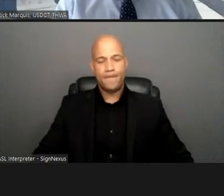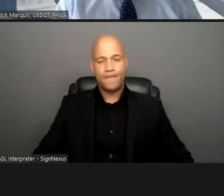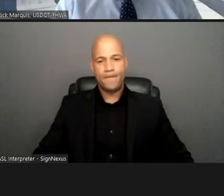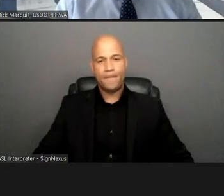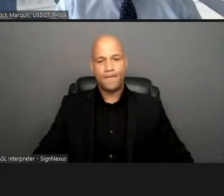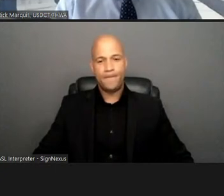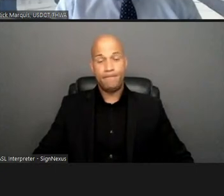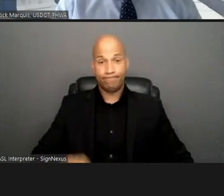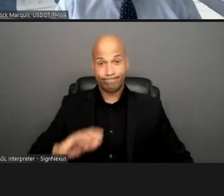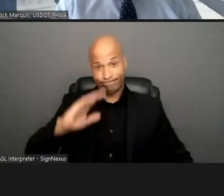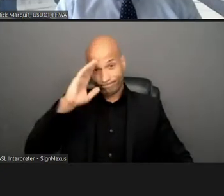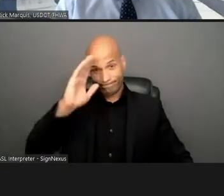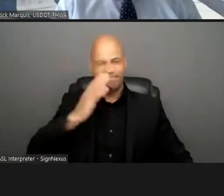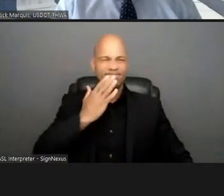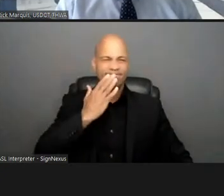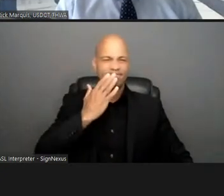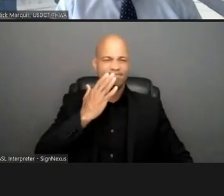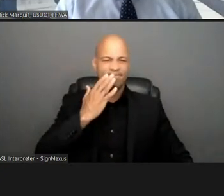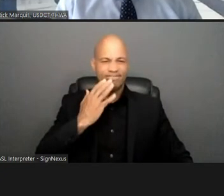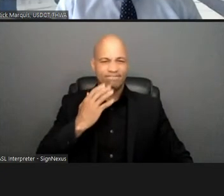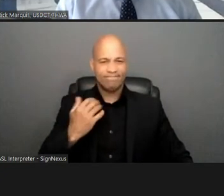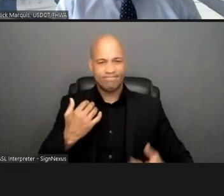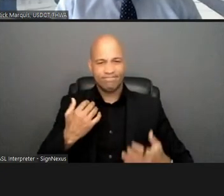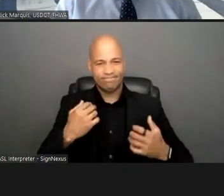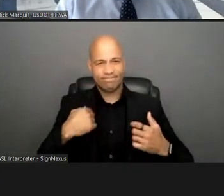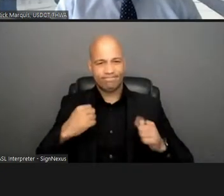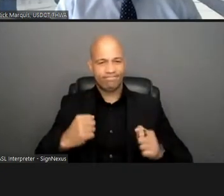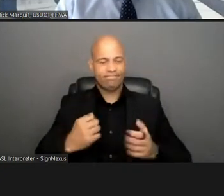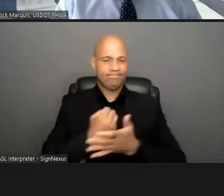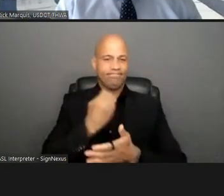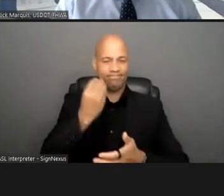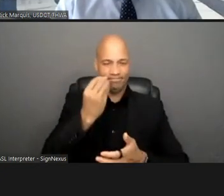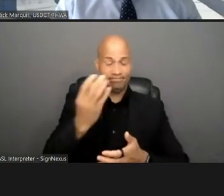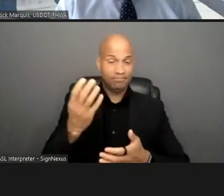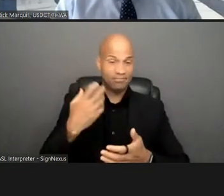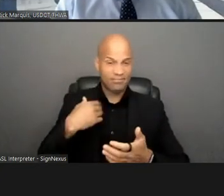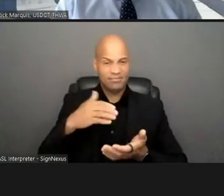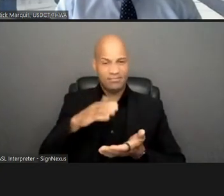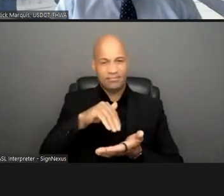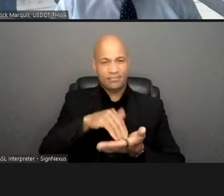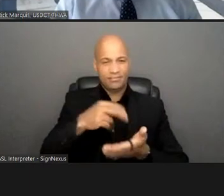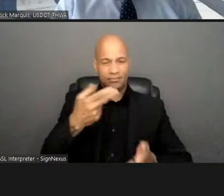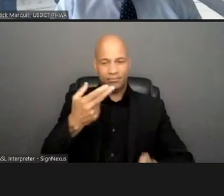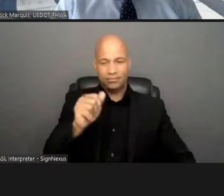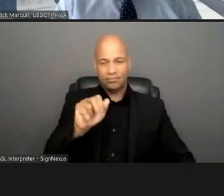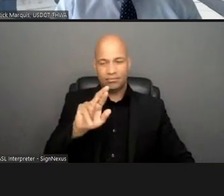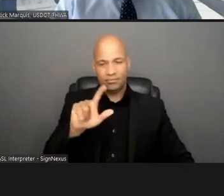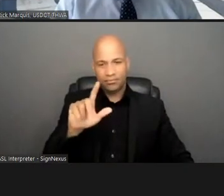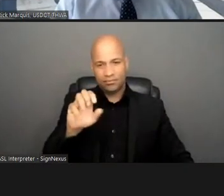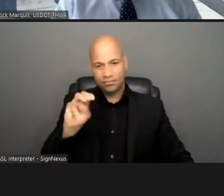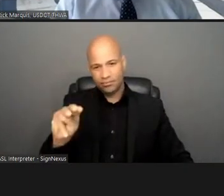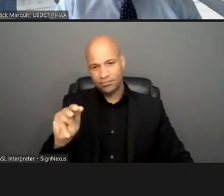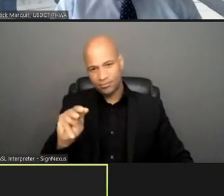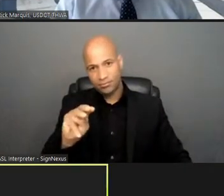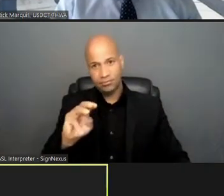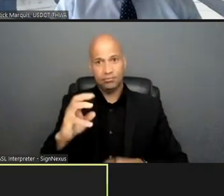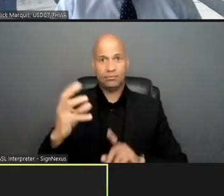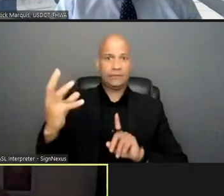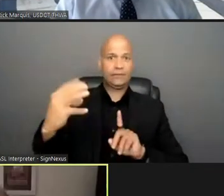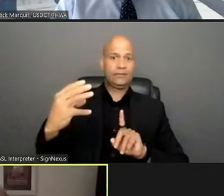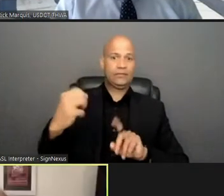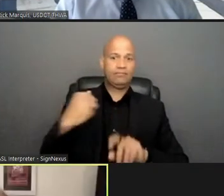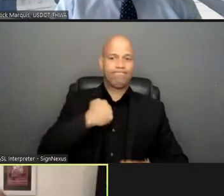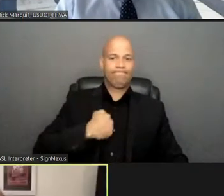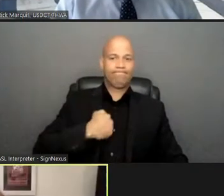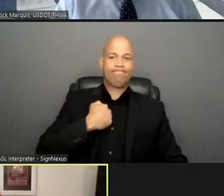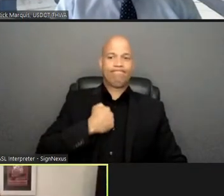hello thank you for the opportunity to speak I live in central Harlem and work and start my video apologize